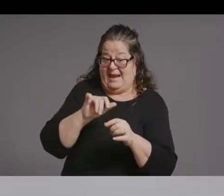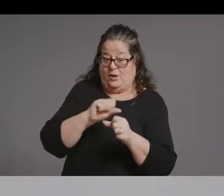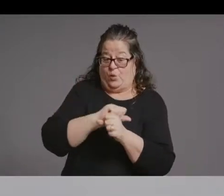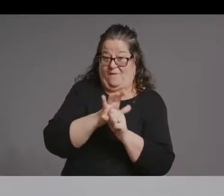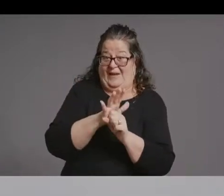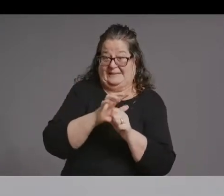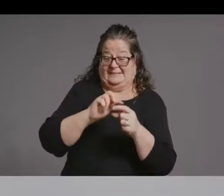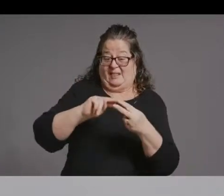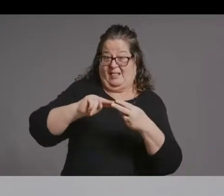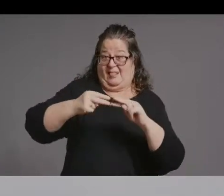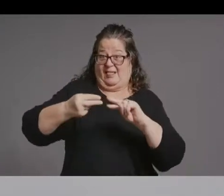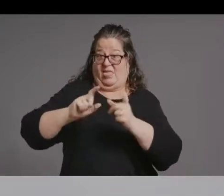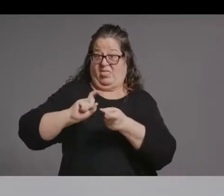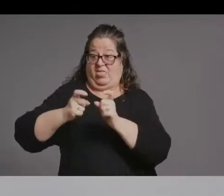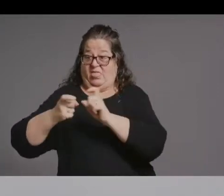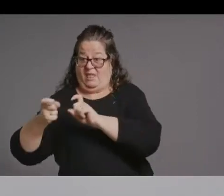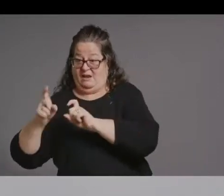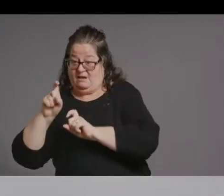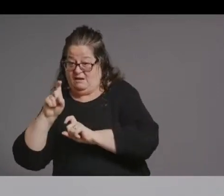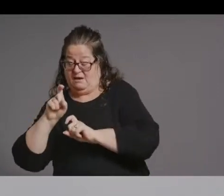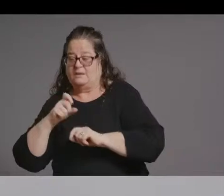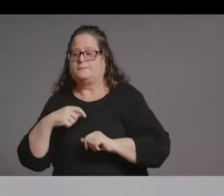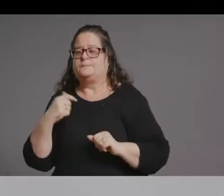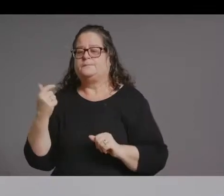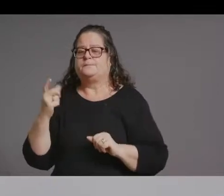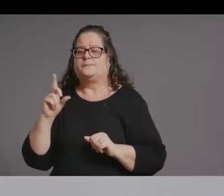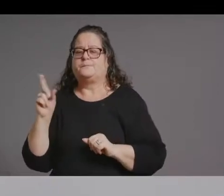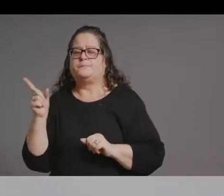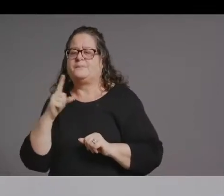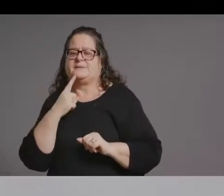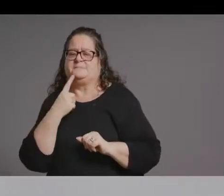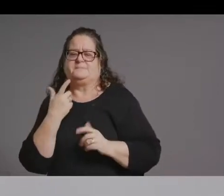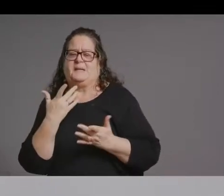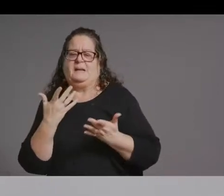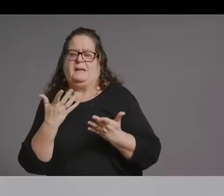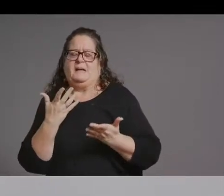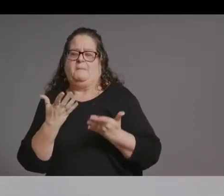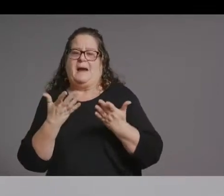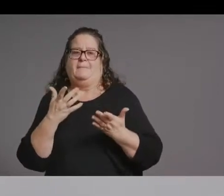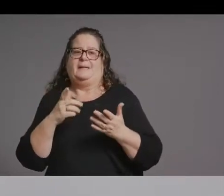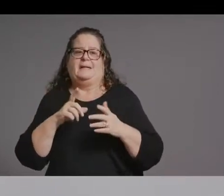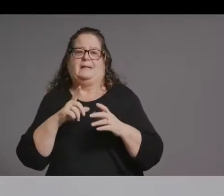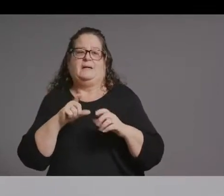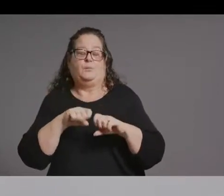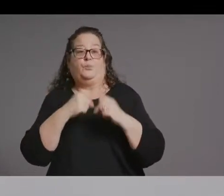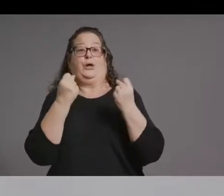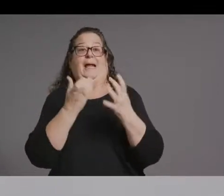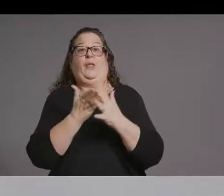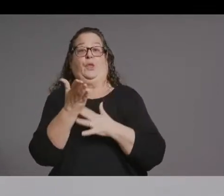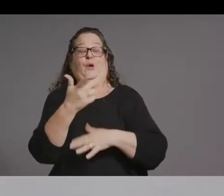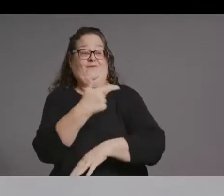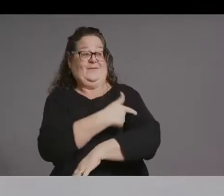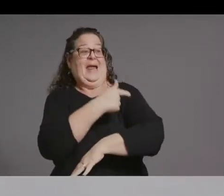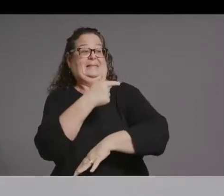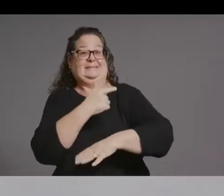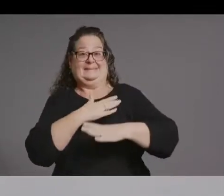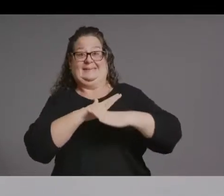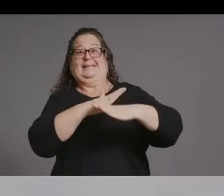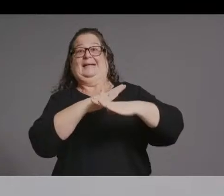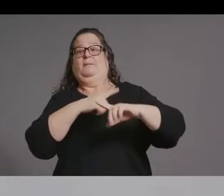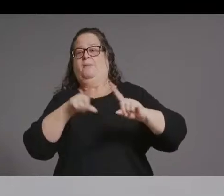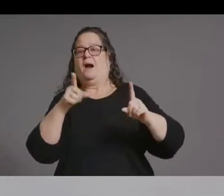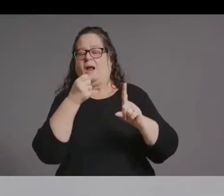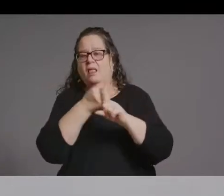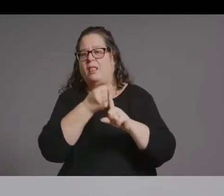expect some cases? Could it be both? I think it could be both. We do know that the vaccines are still